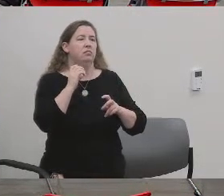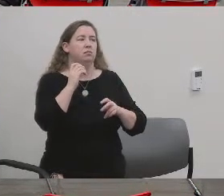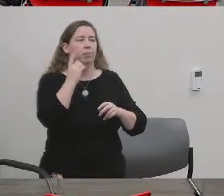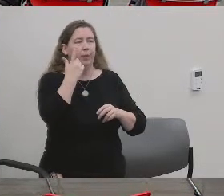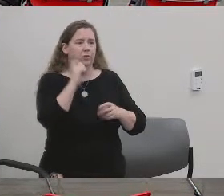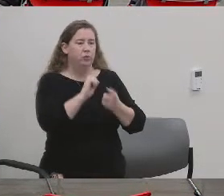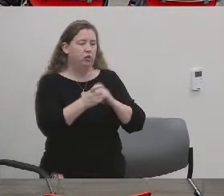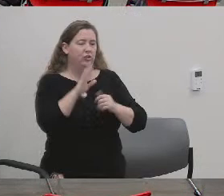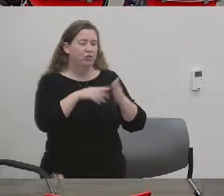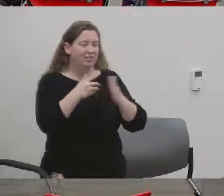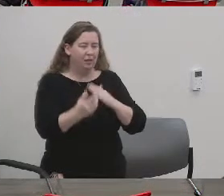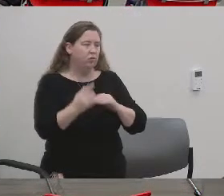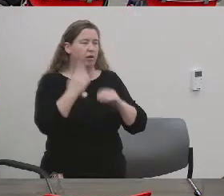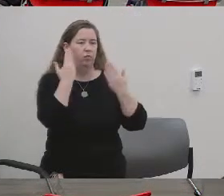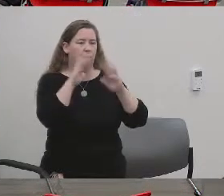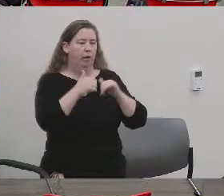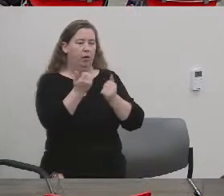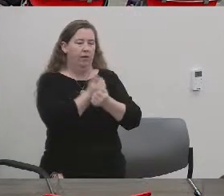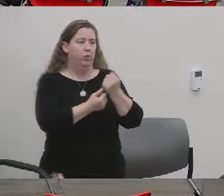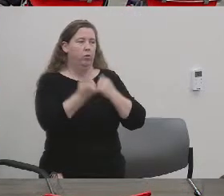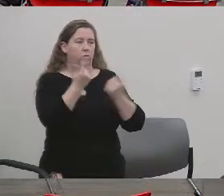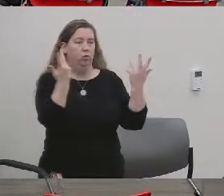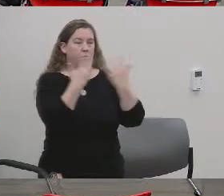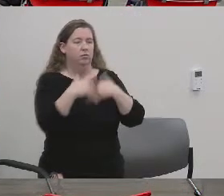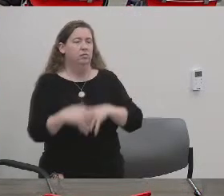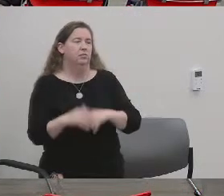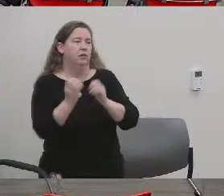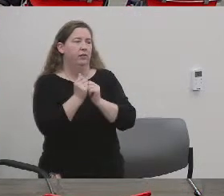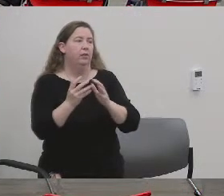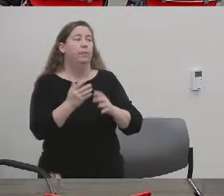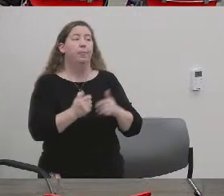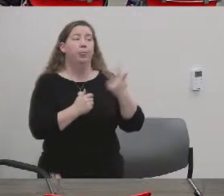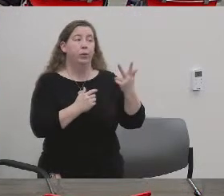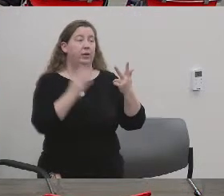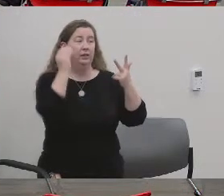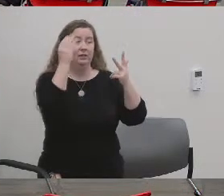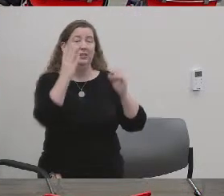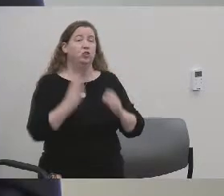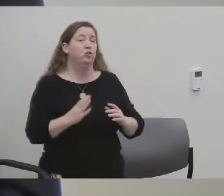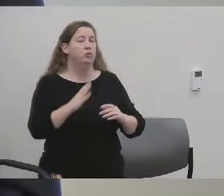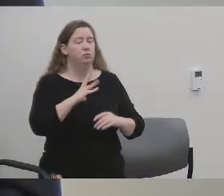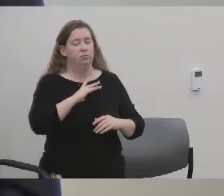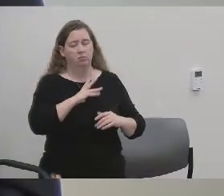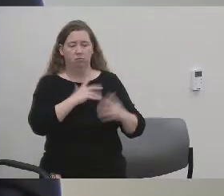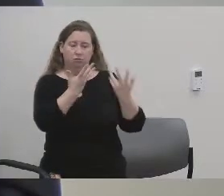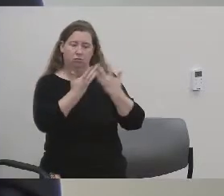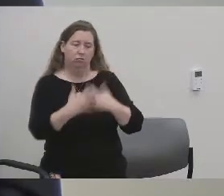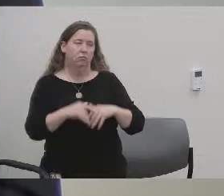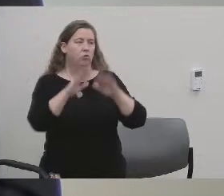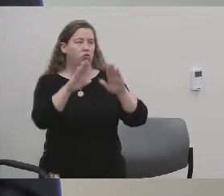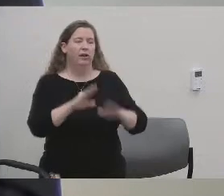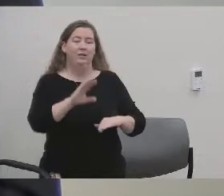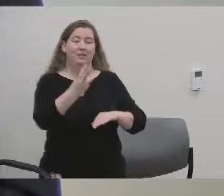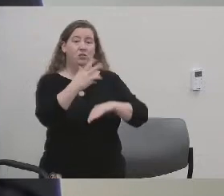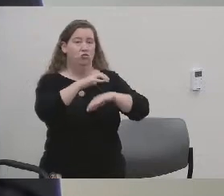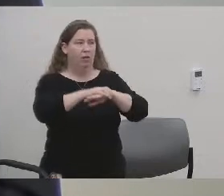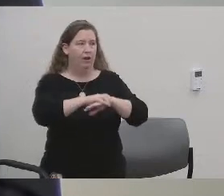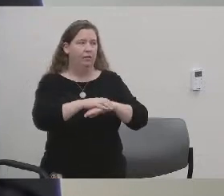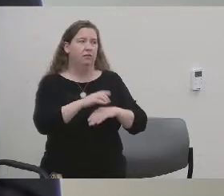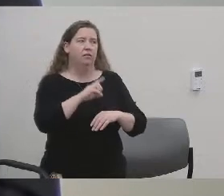how all these people work together from one building to another. But The 3 teachers work really, really well in 6th grade. I mean, they really have